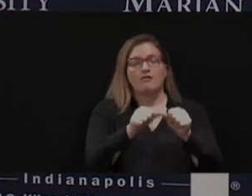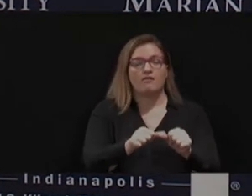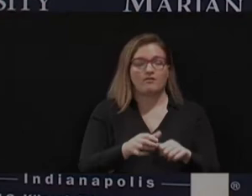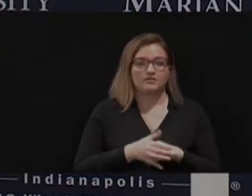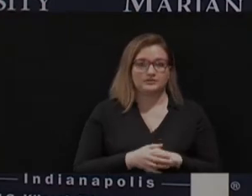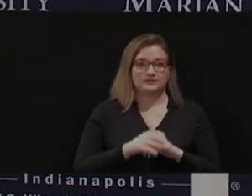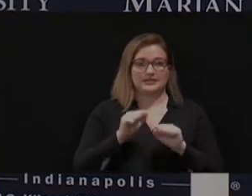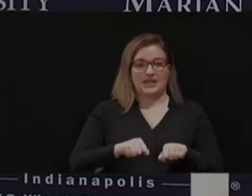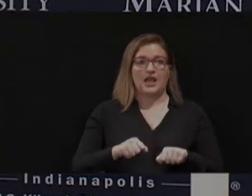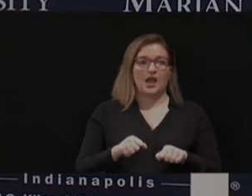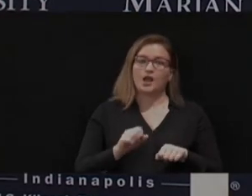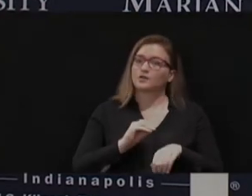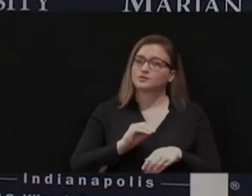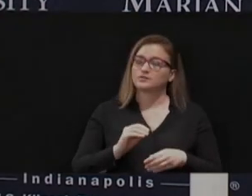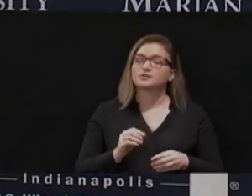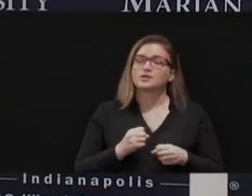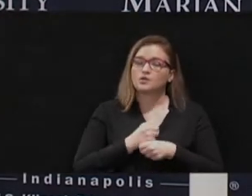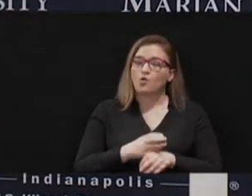self-image.